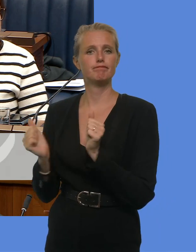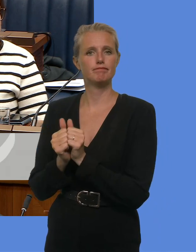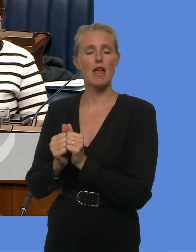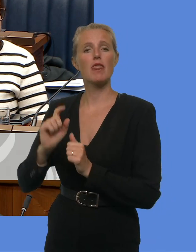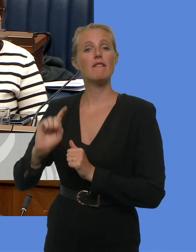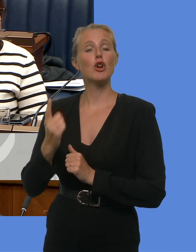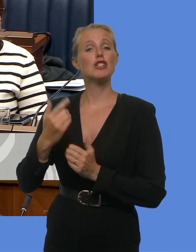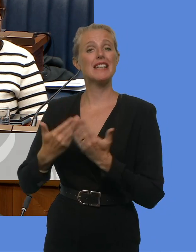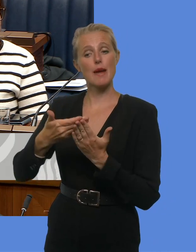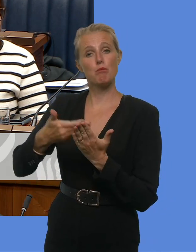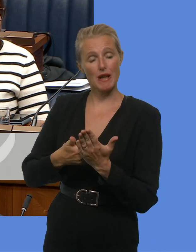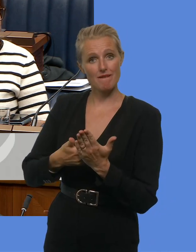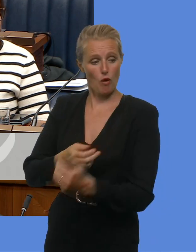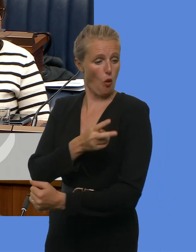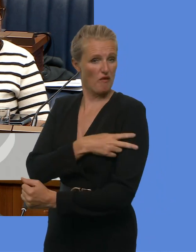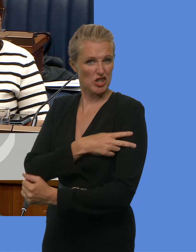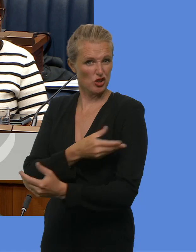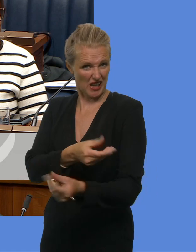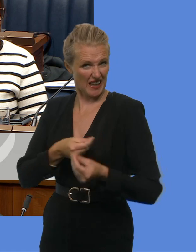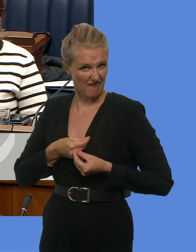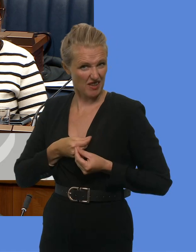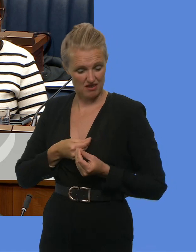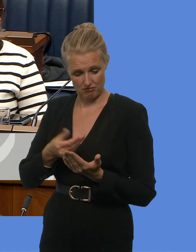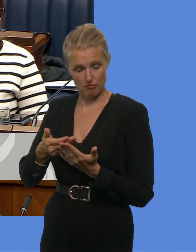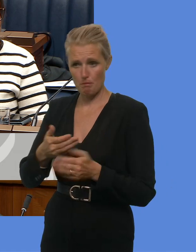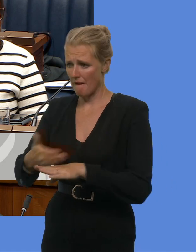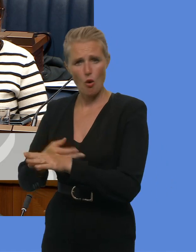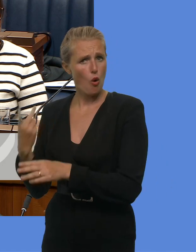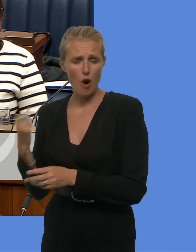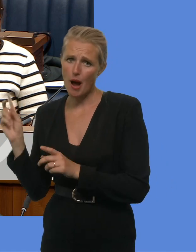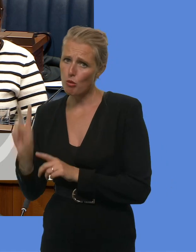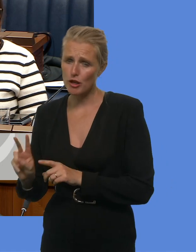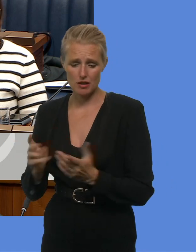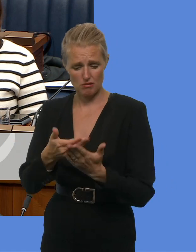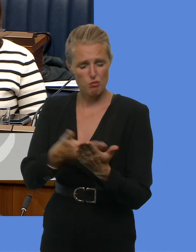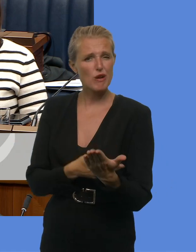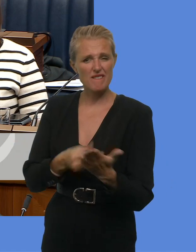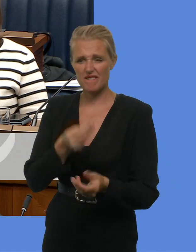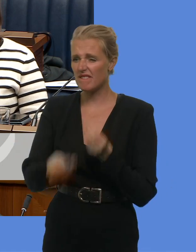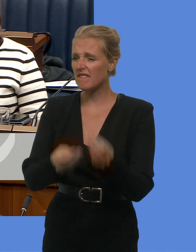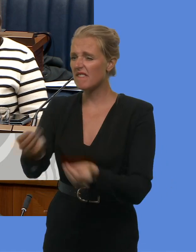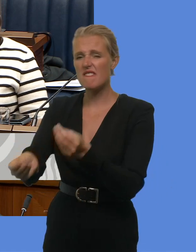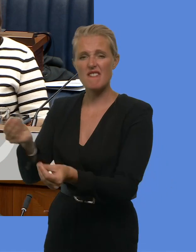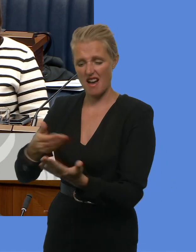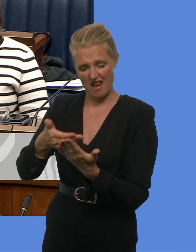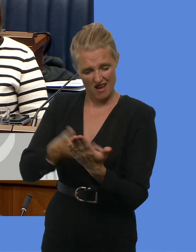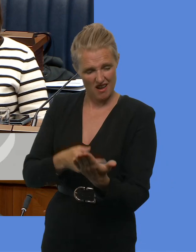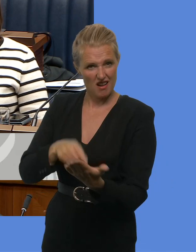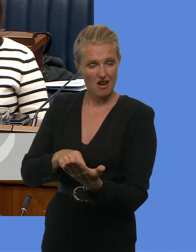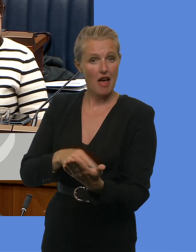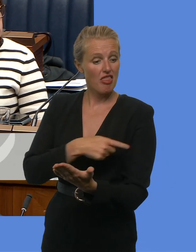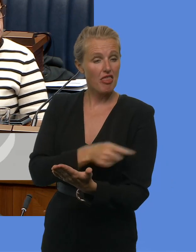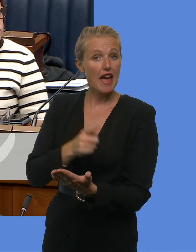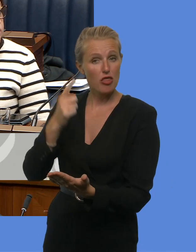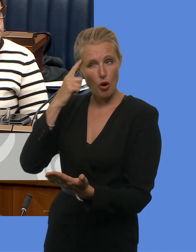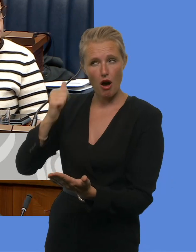brief that officials had prepared before we were appointed. That brief contained references to decisions which officials anticipated would be put